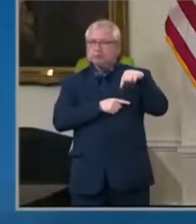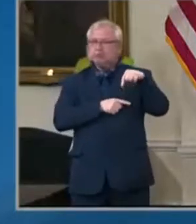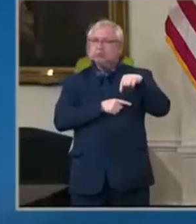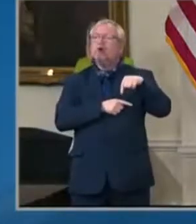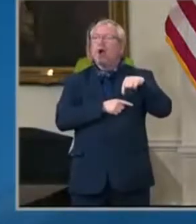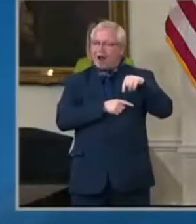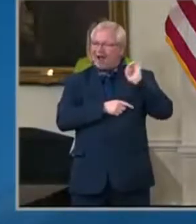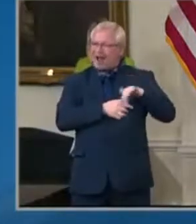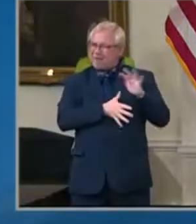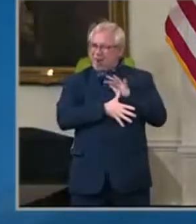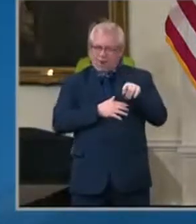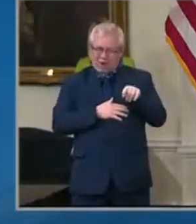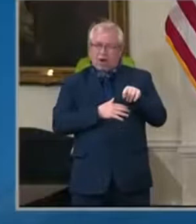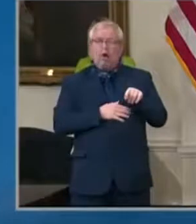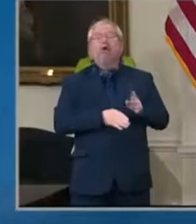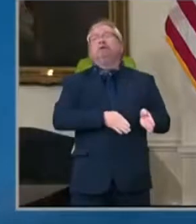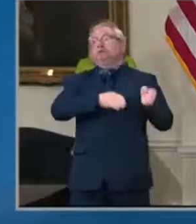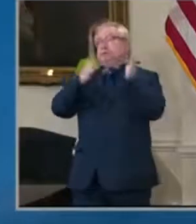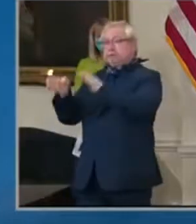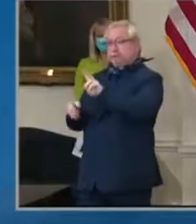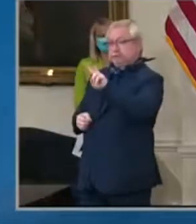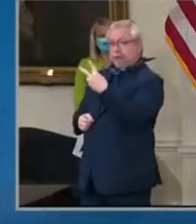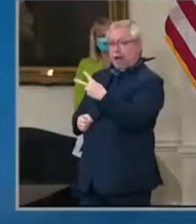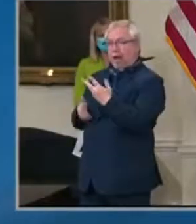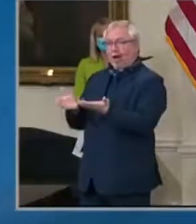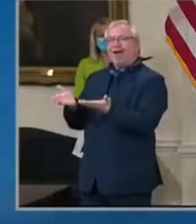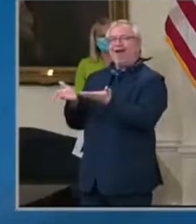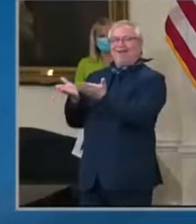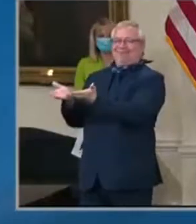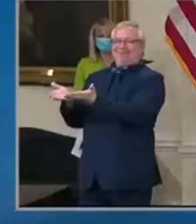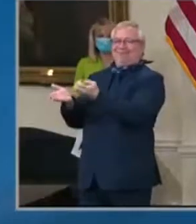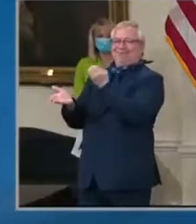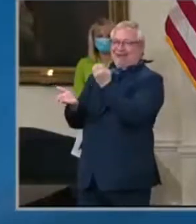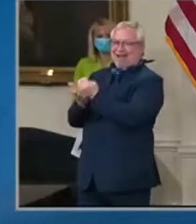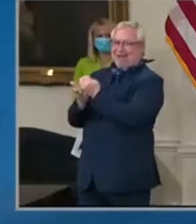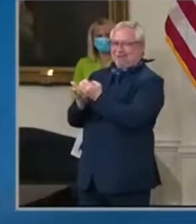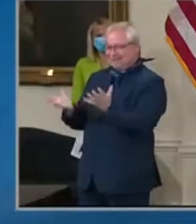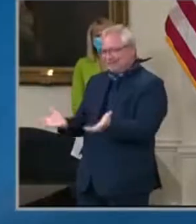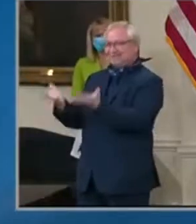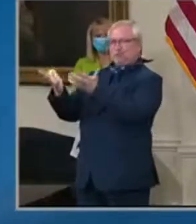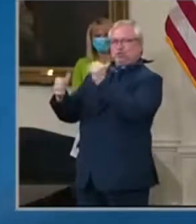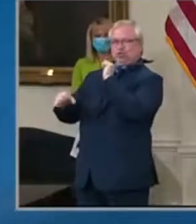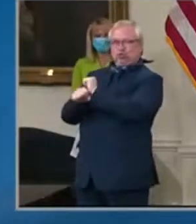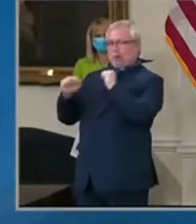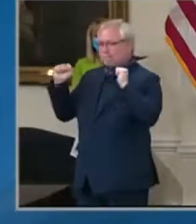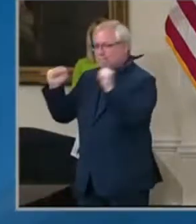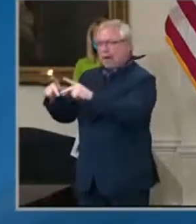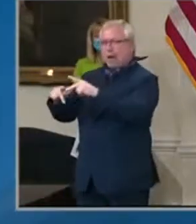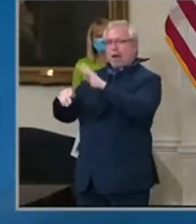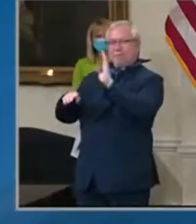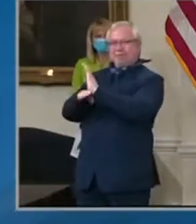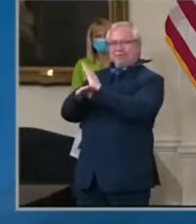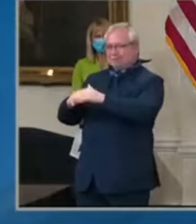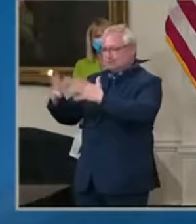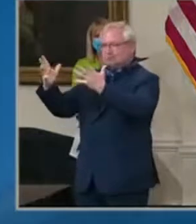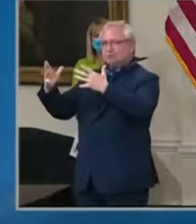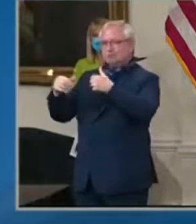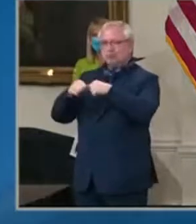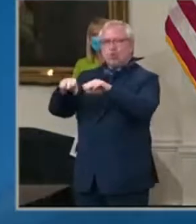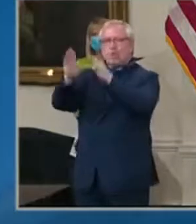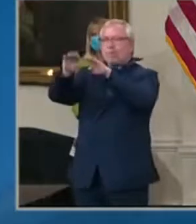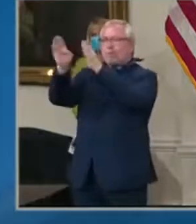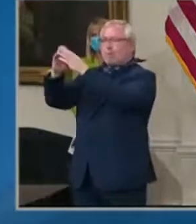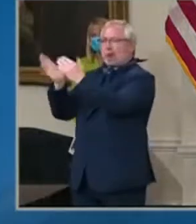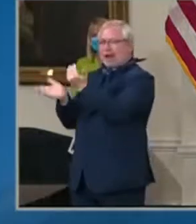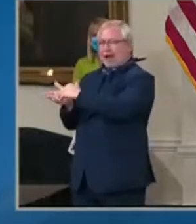nothing more important to me than getting people back to work, getting our small businesses